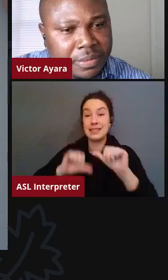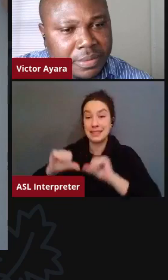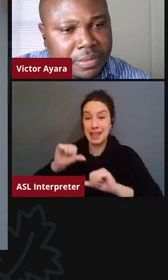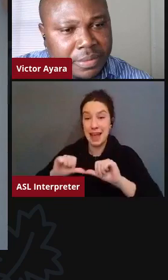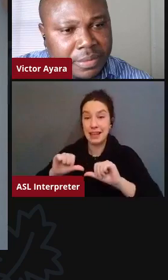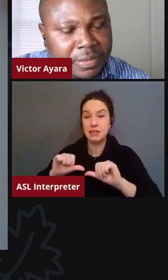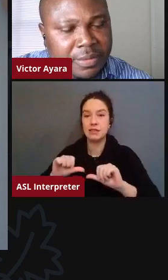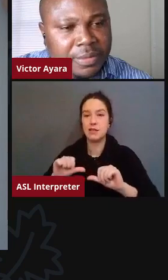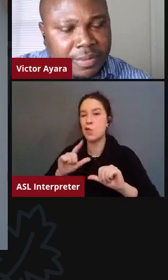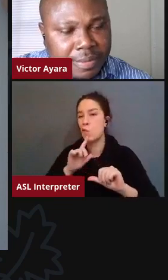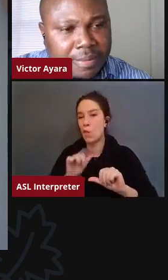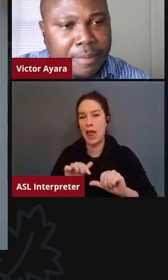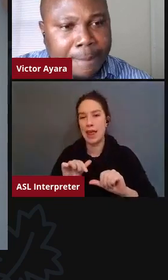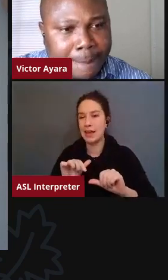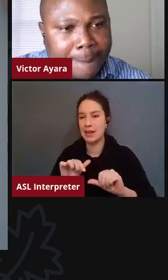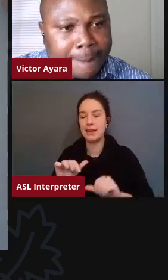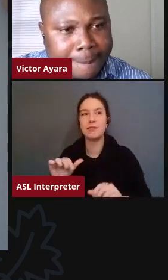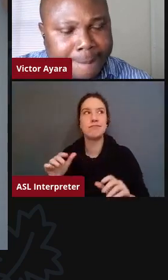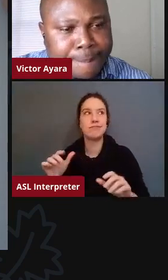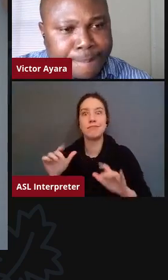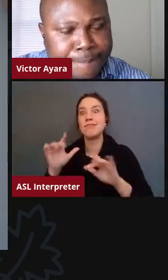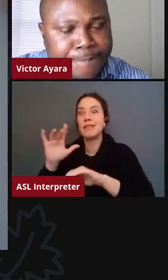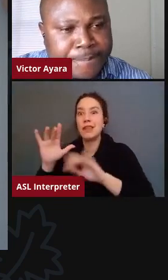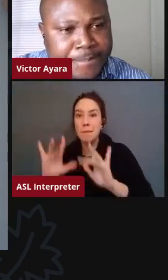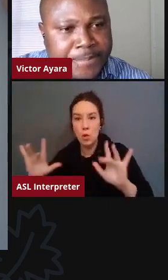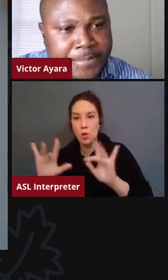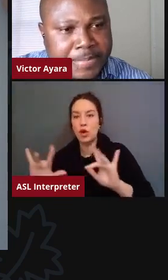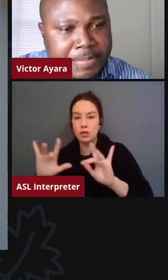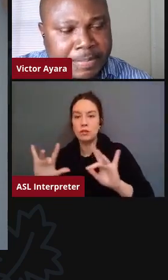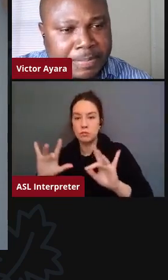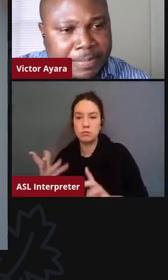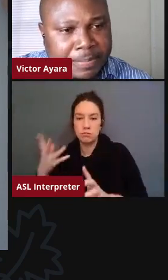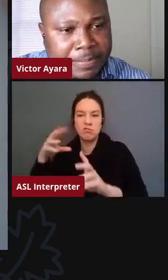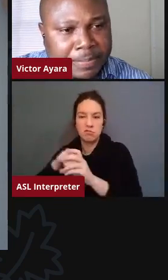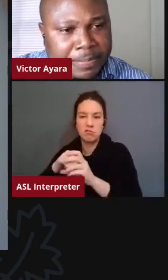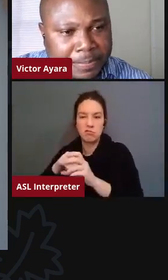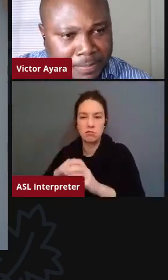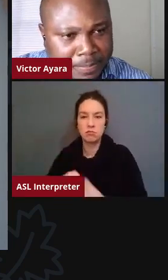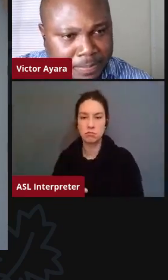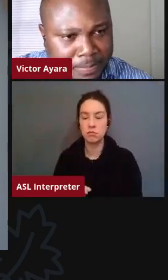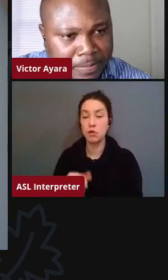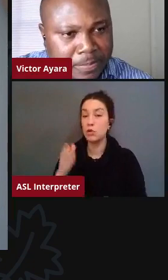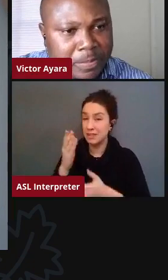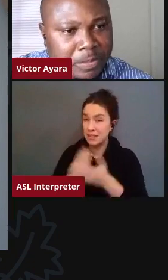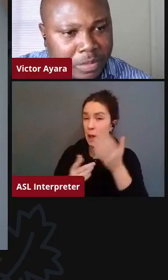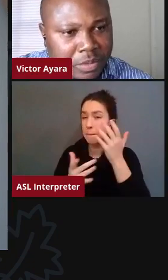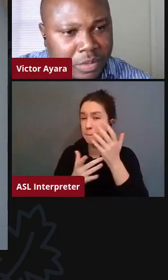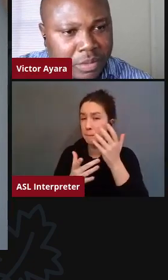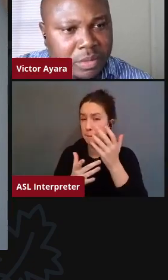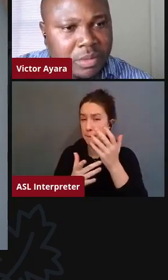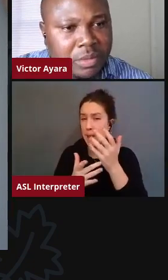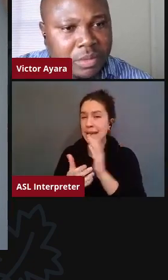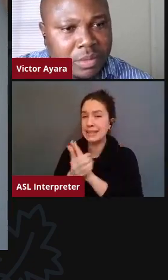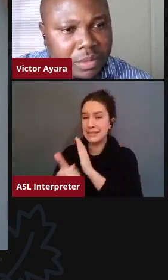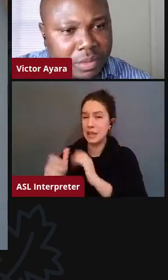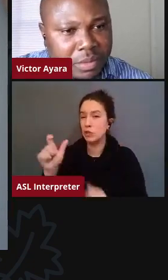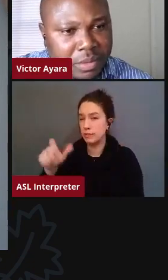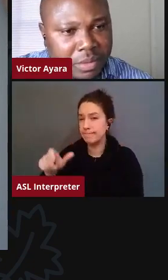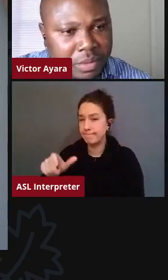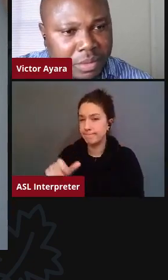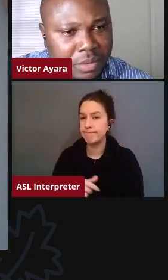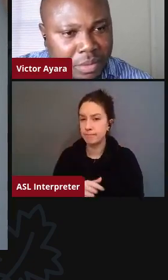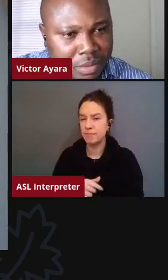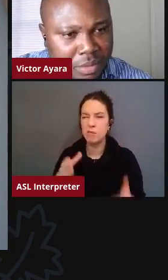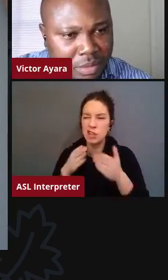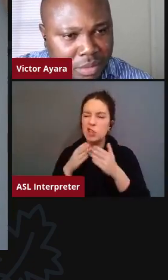stuff together on the computer. So you have to have some decent sort of technical skills in order to do that. But generally, that's